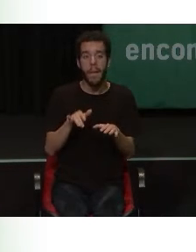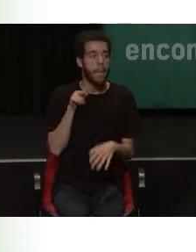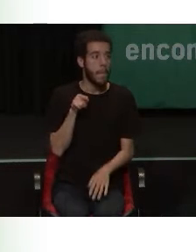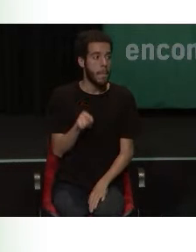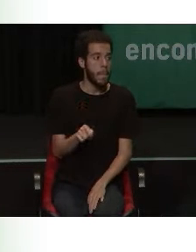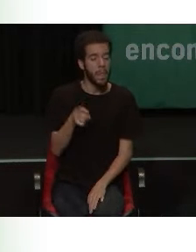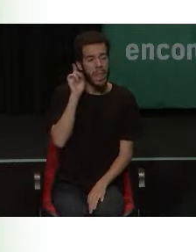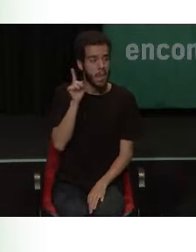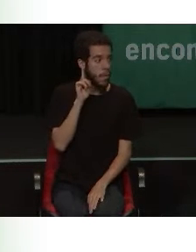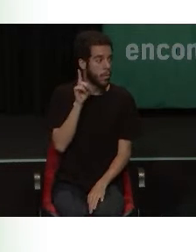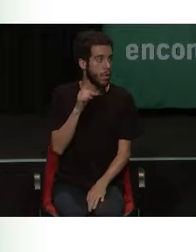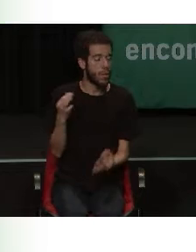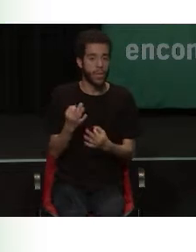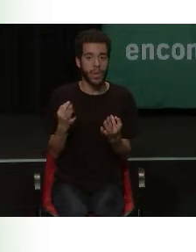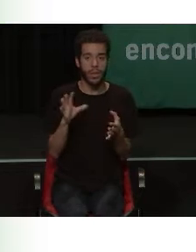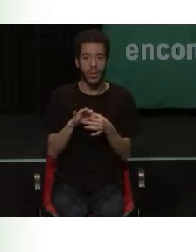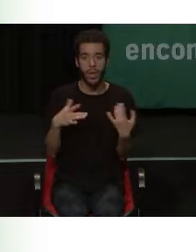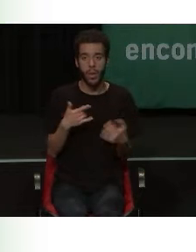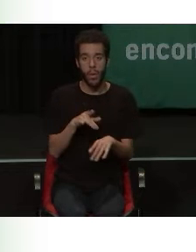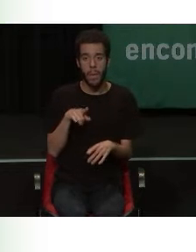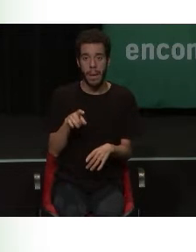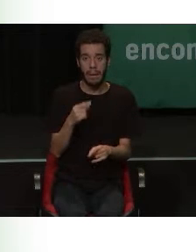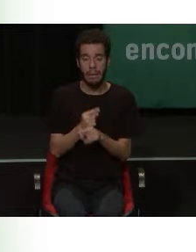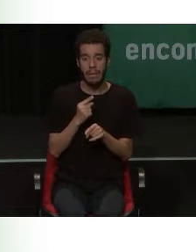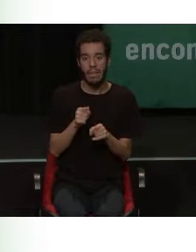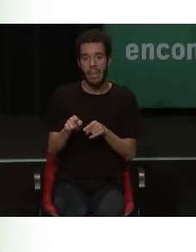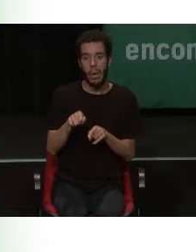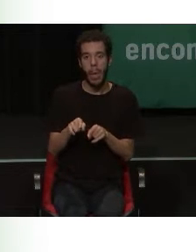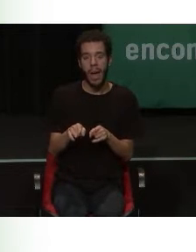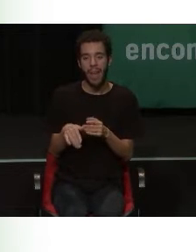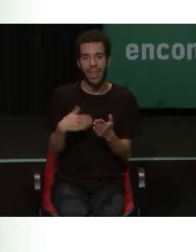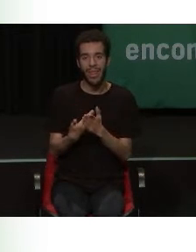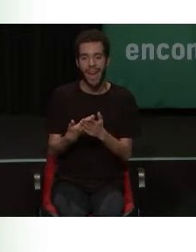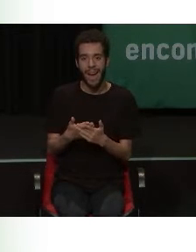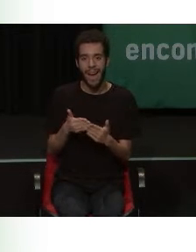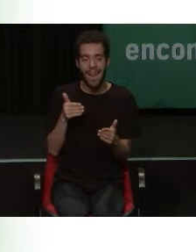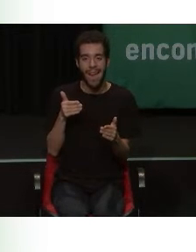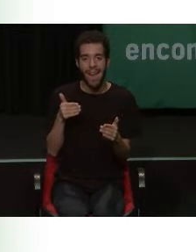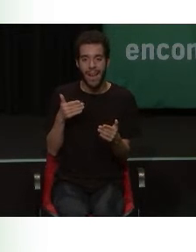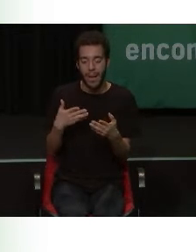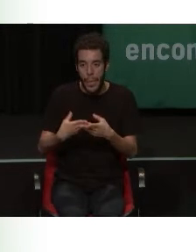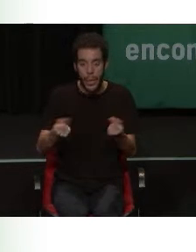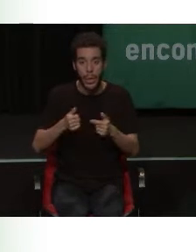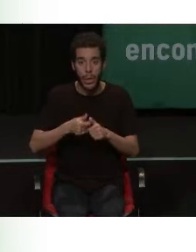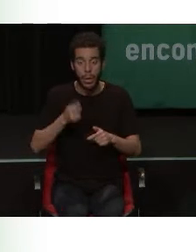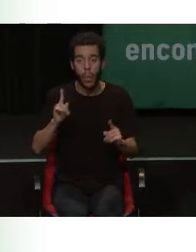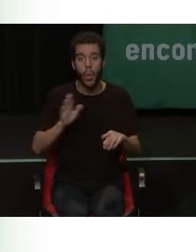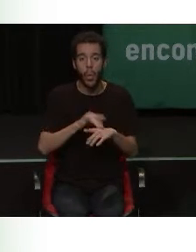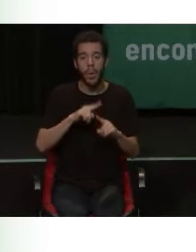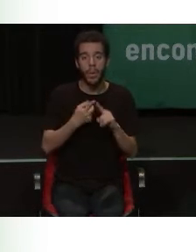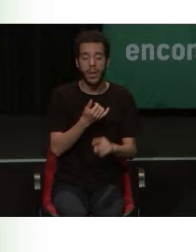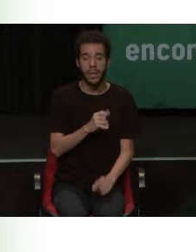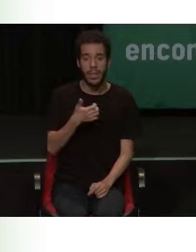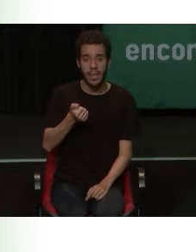a specific paradigm in the colistin resistance, because in 2015